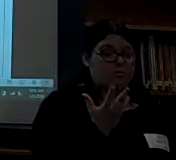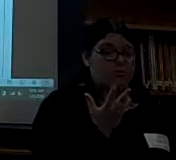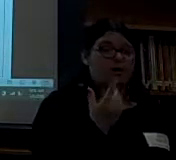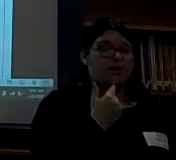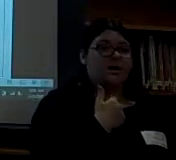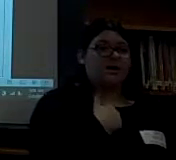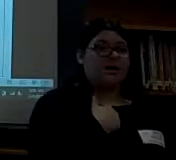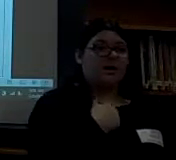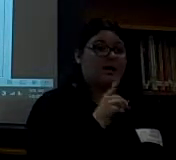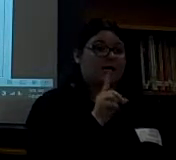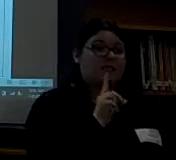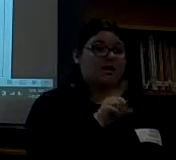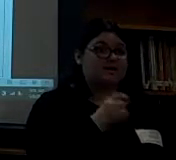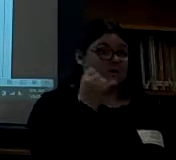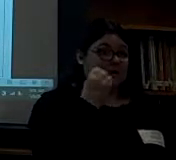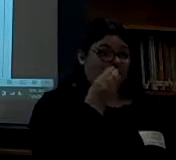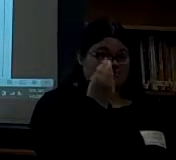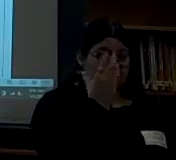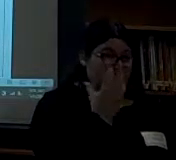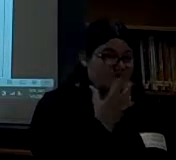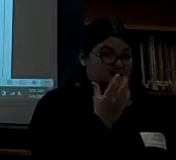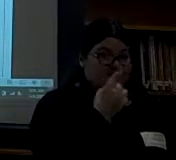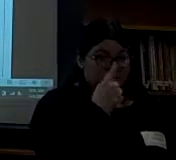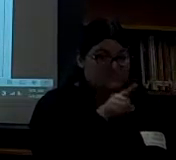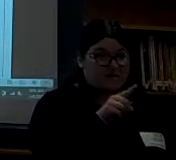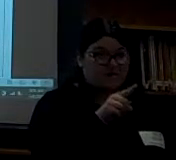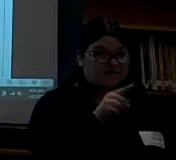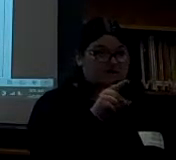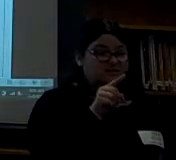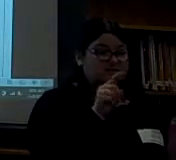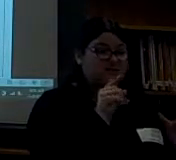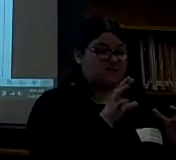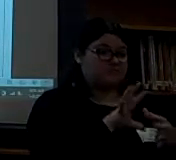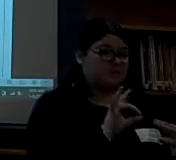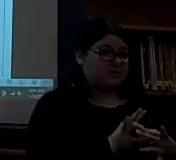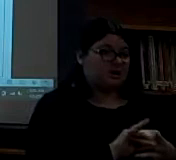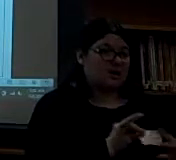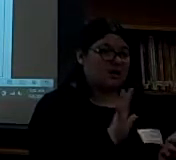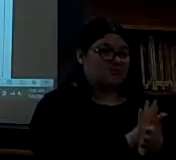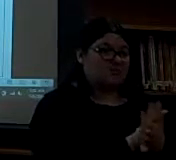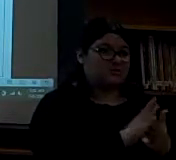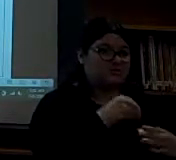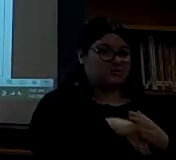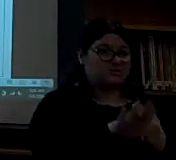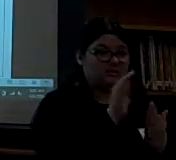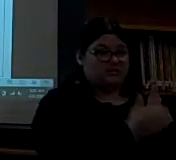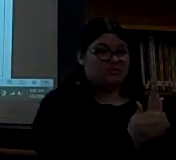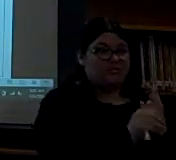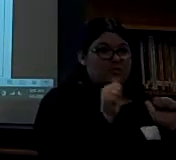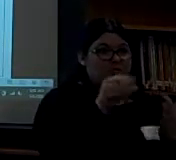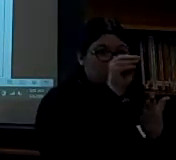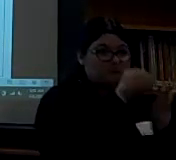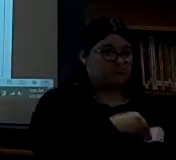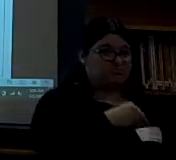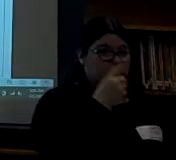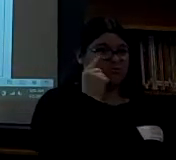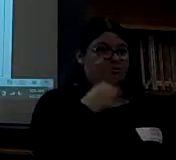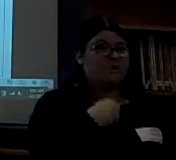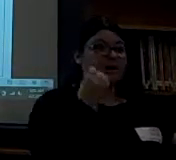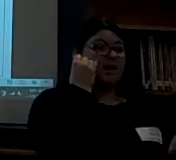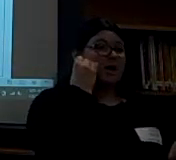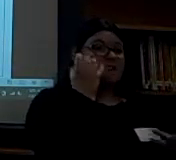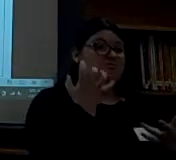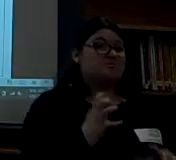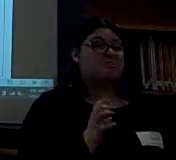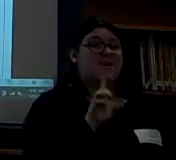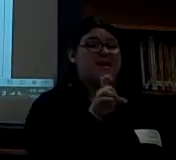I'm answering them, if you don't mind, there's a comments sheet there, the second sheet in your folder. If you could fill that out. If